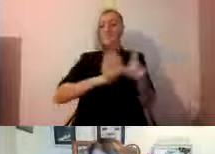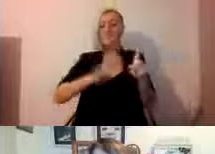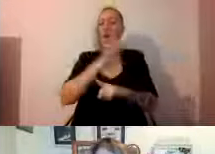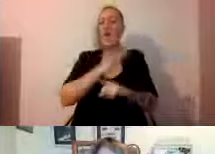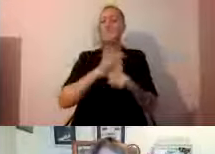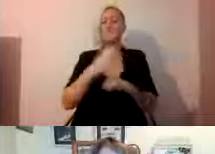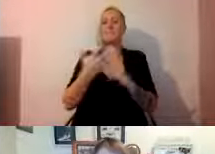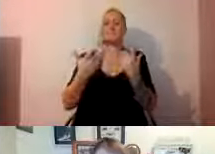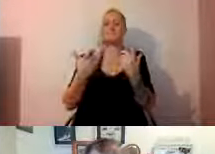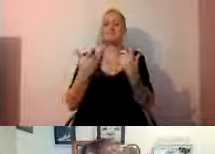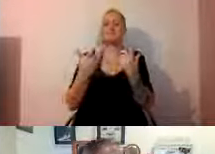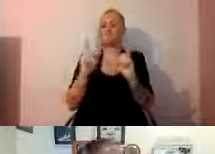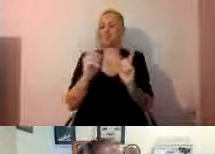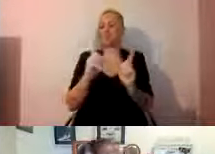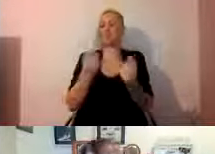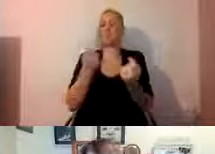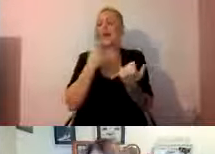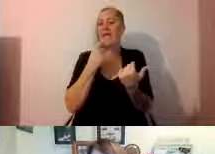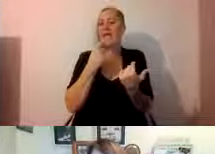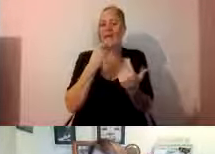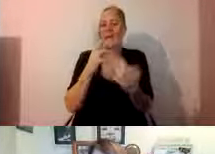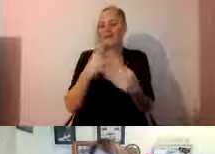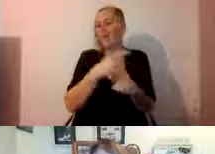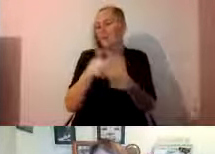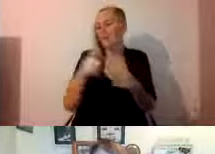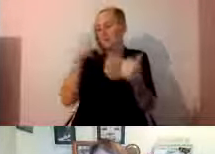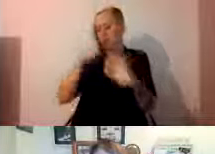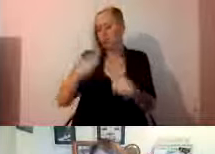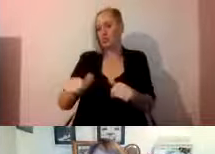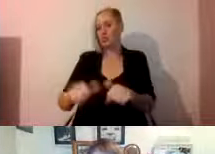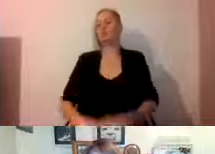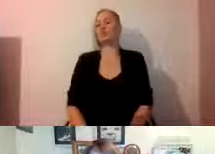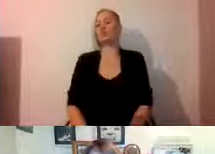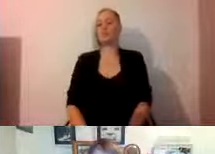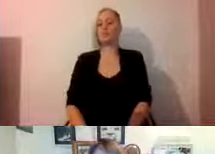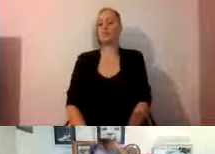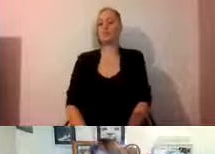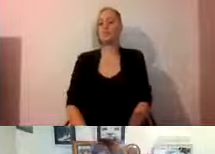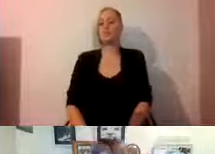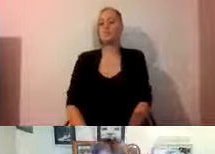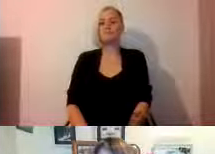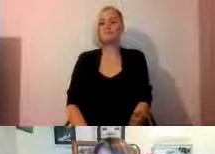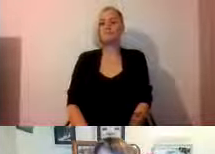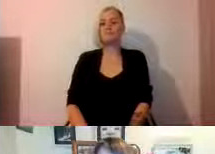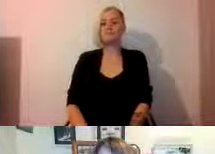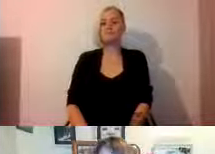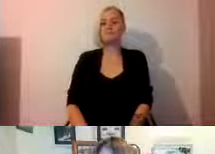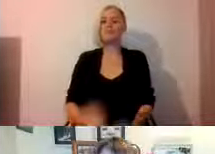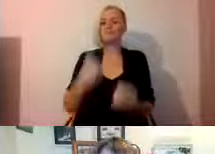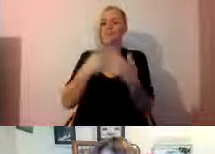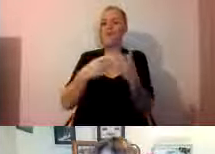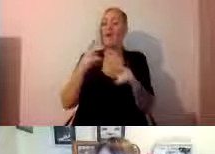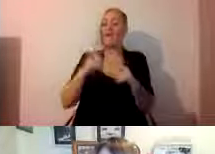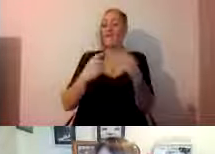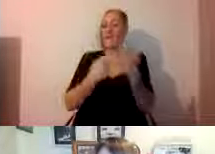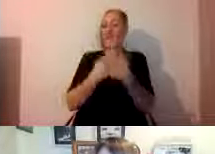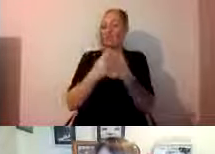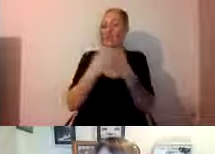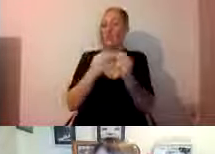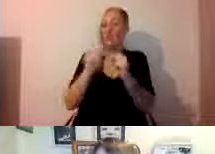into, and what's the easiest for them to use. One of the issues with keyword sign